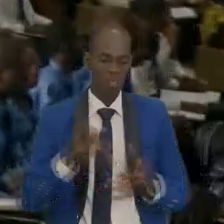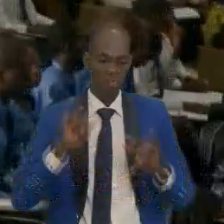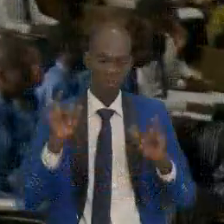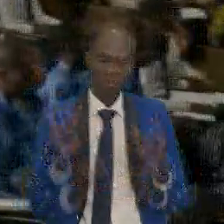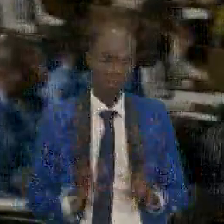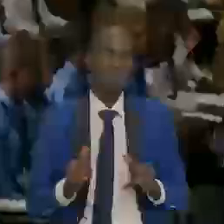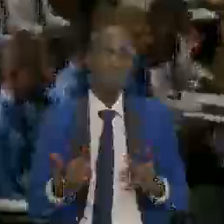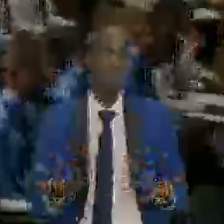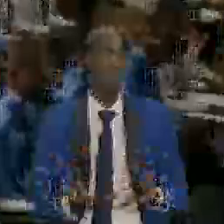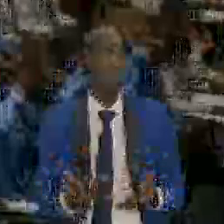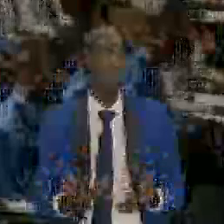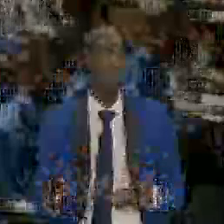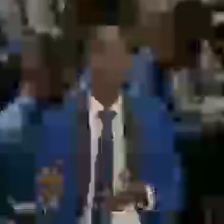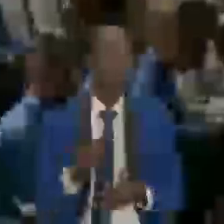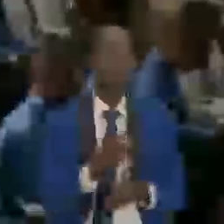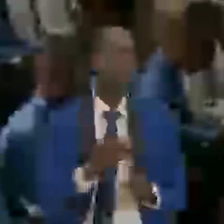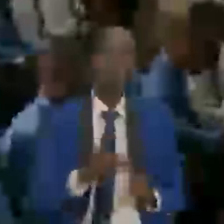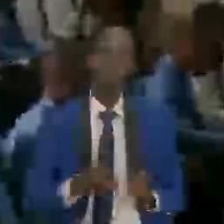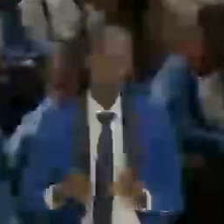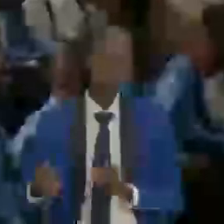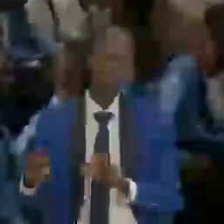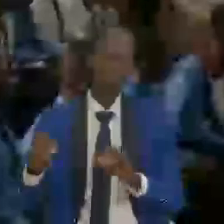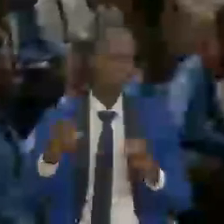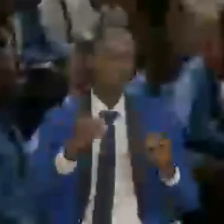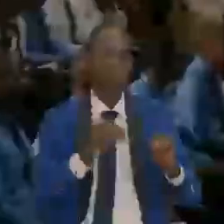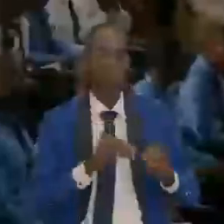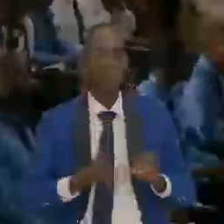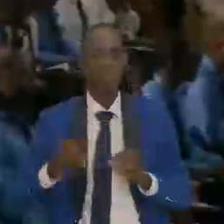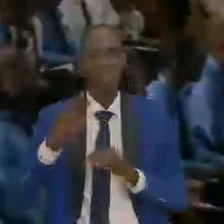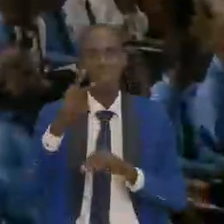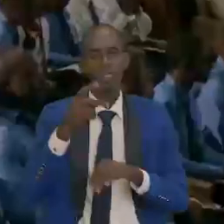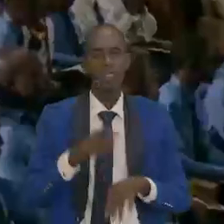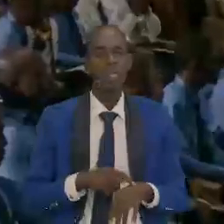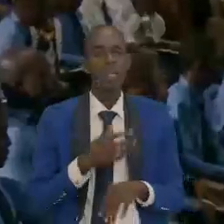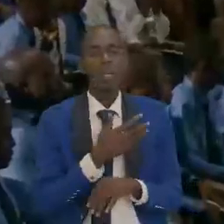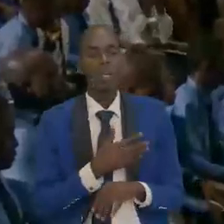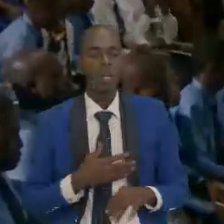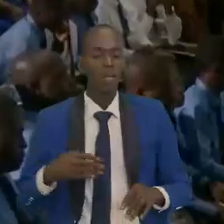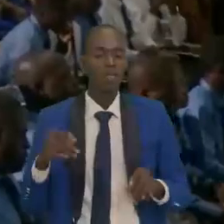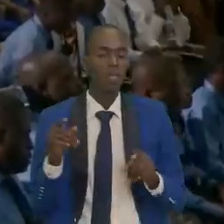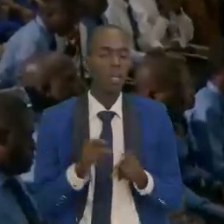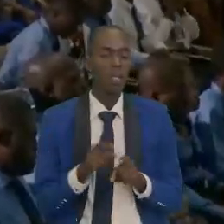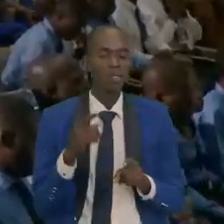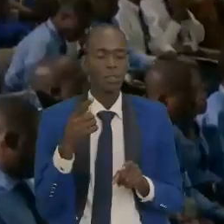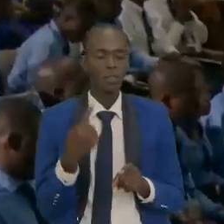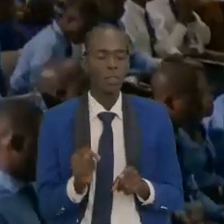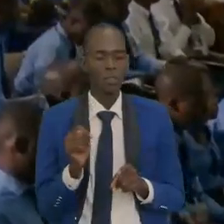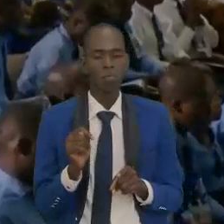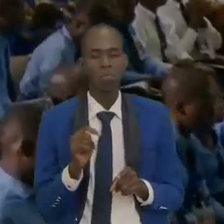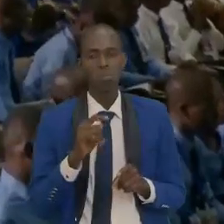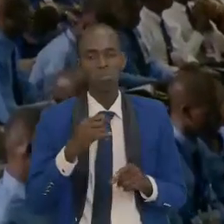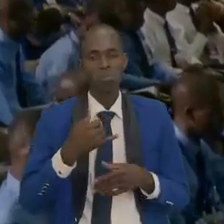they went around the second time and the Jericho walls were telling the story